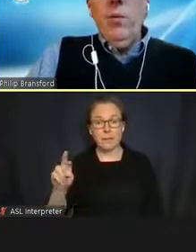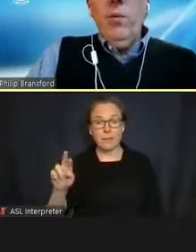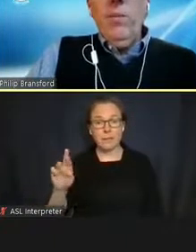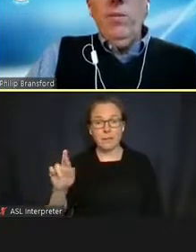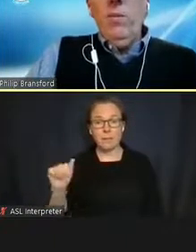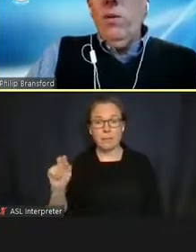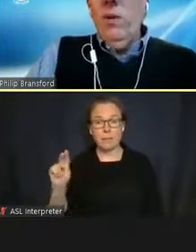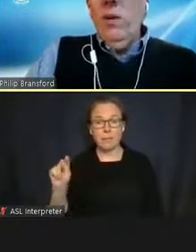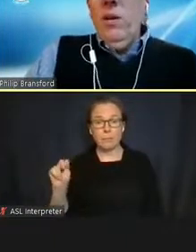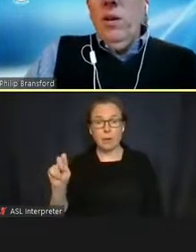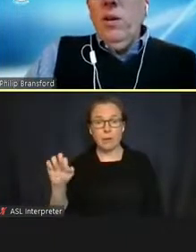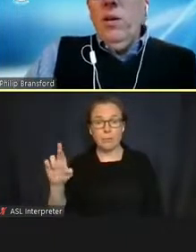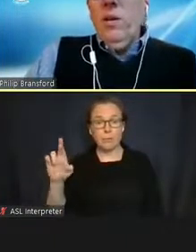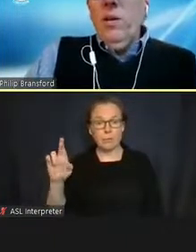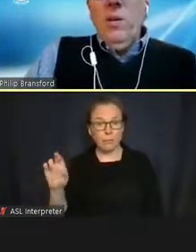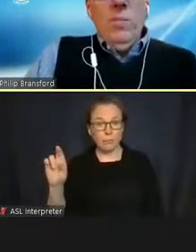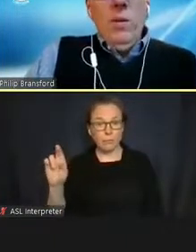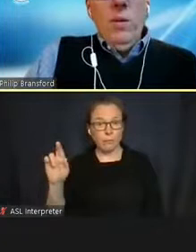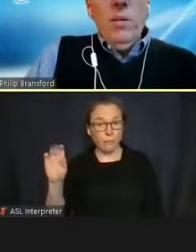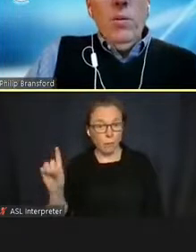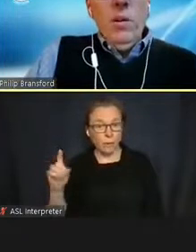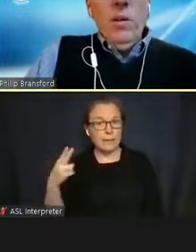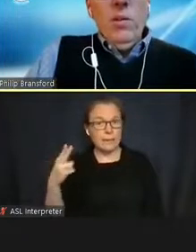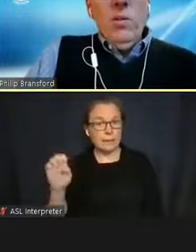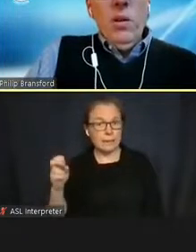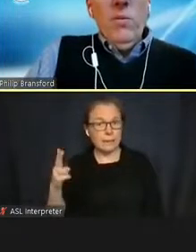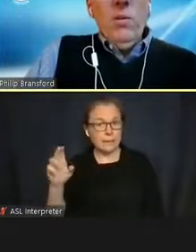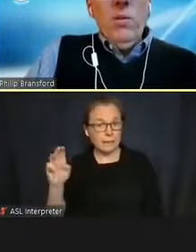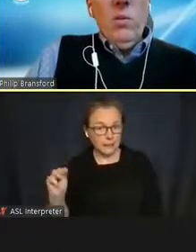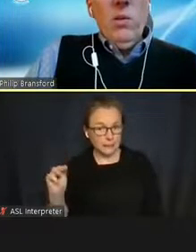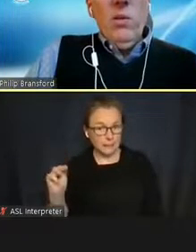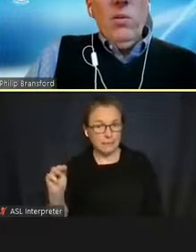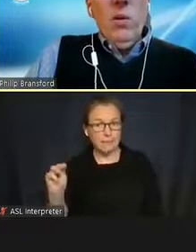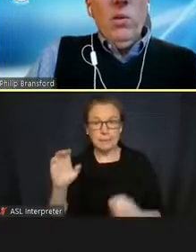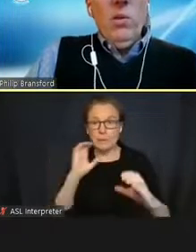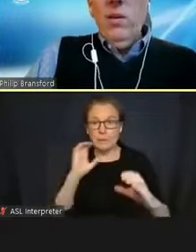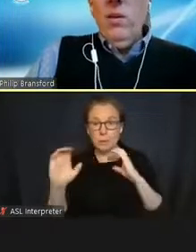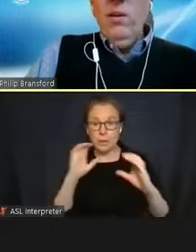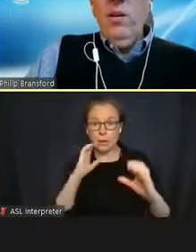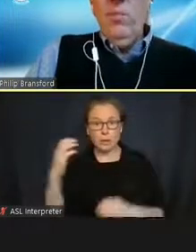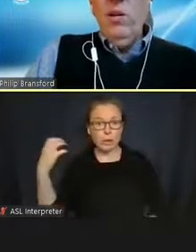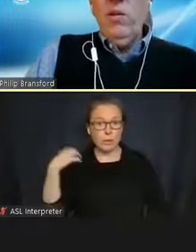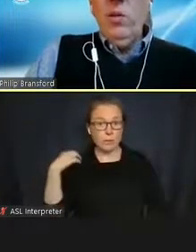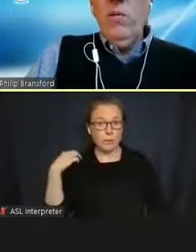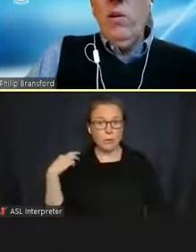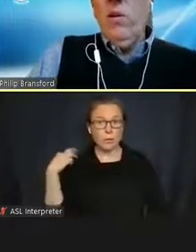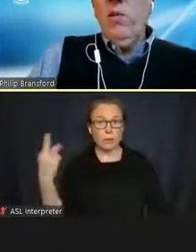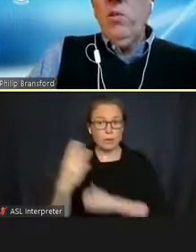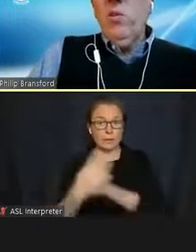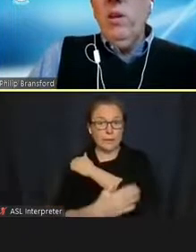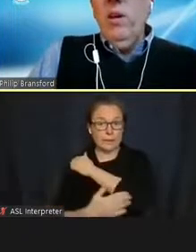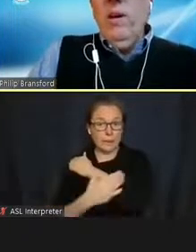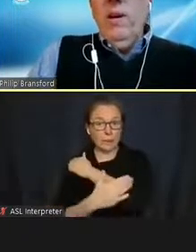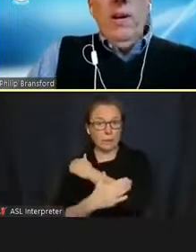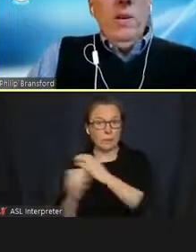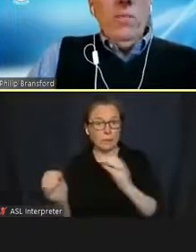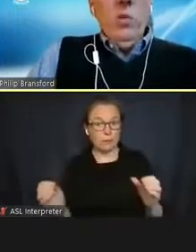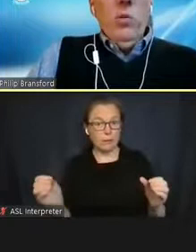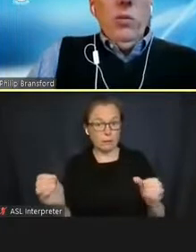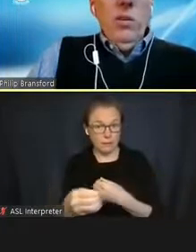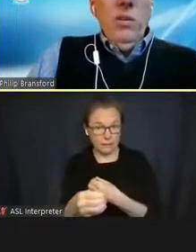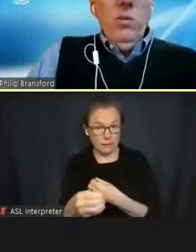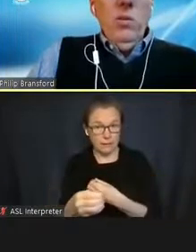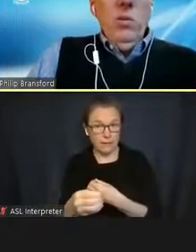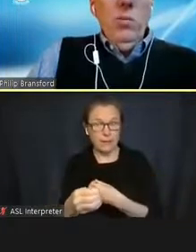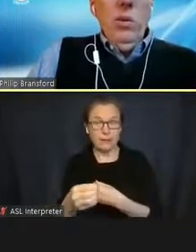him pronouns. I'm the communications officer in the Washington County Administrative Office, and I'm